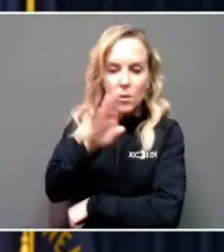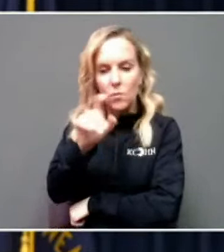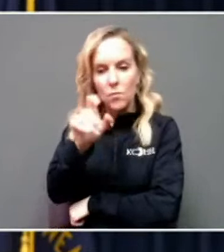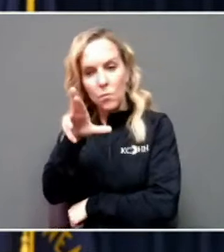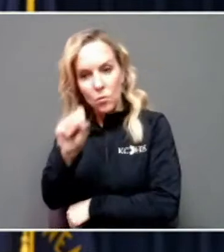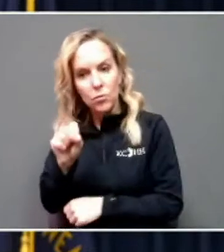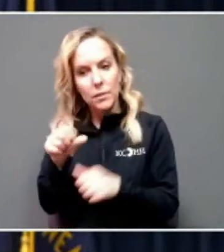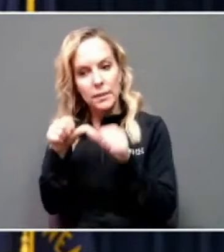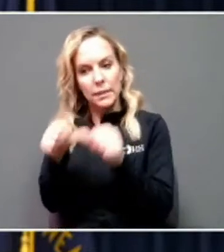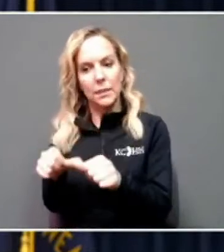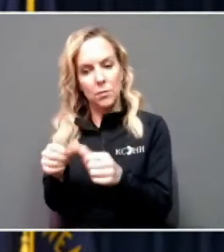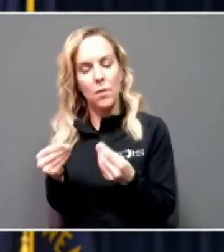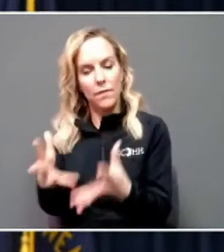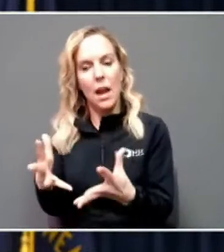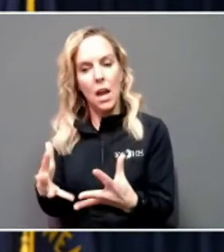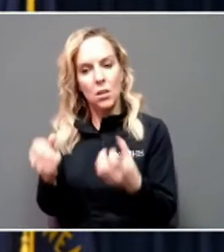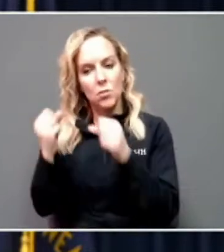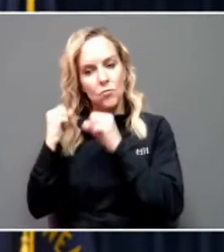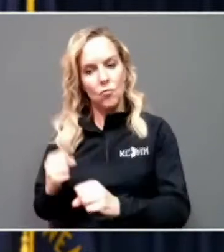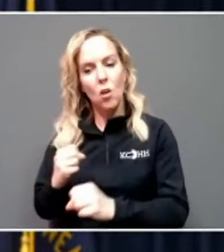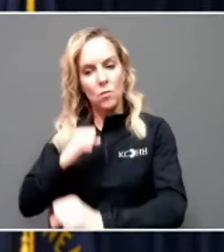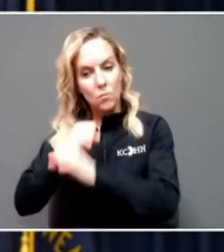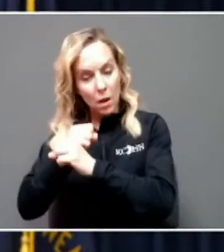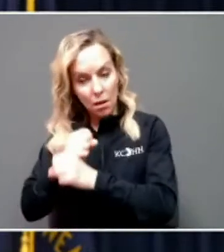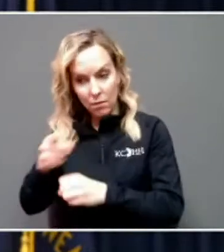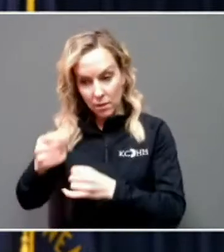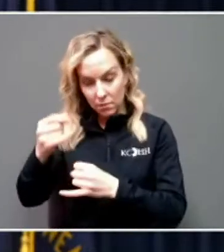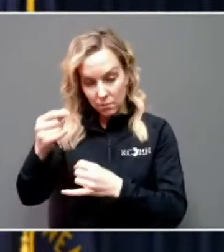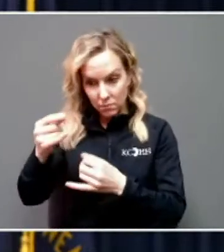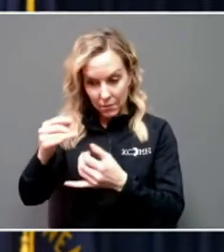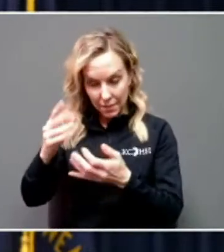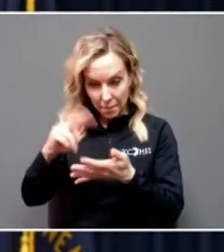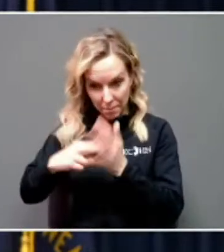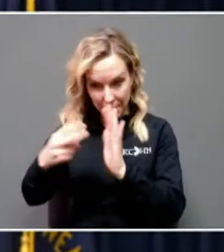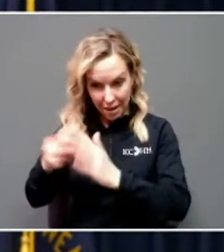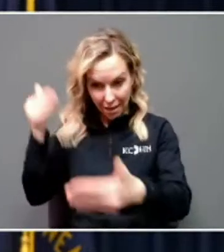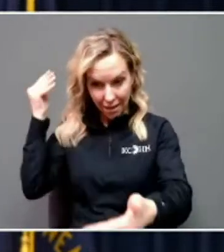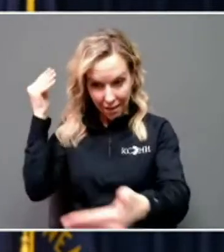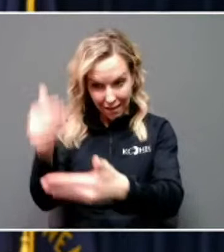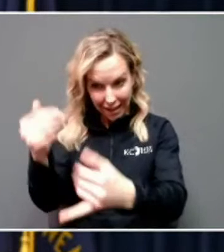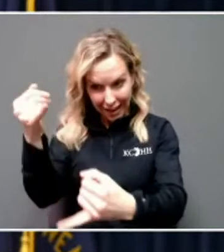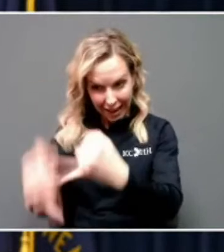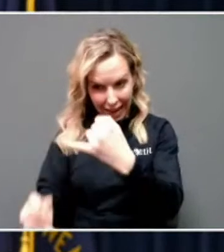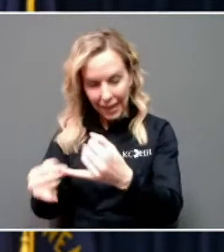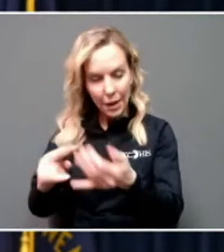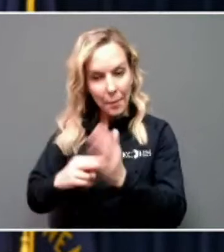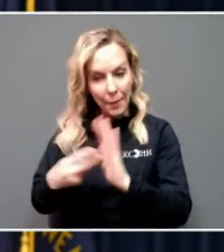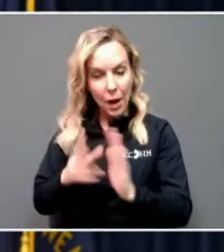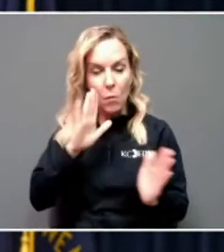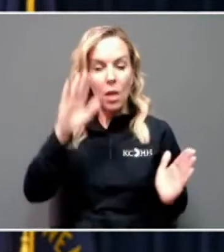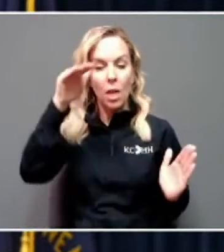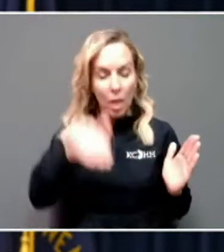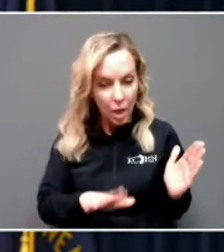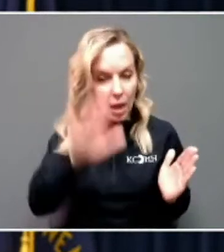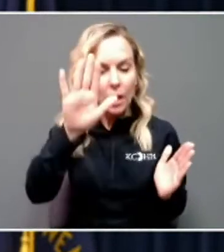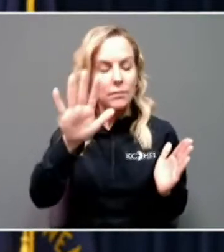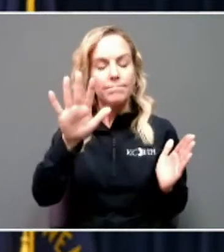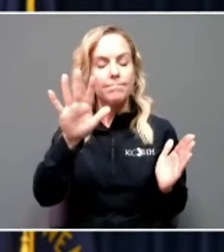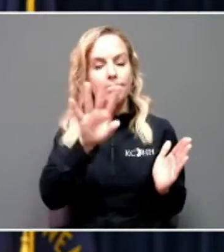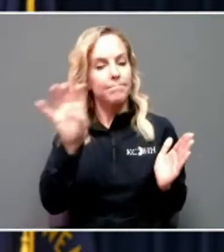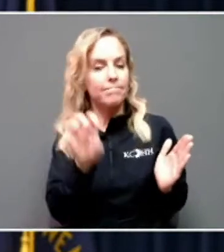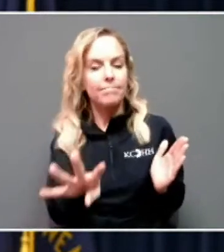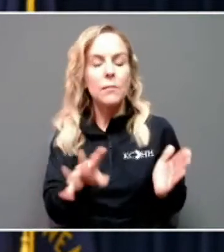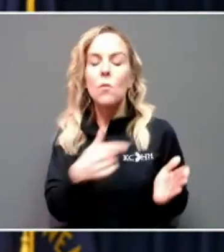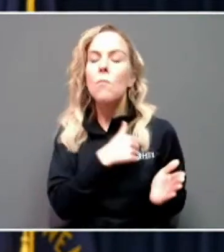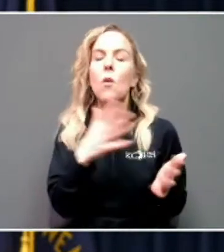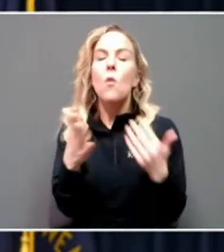protection, if this is the beginning of the end or if this is another dip in our journey. But what I do know is we are strong enough, no matter what